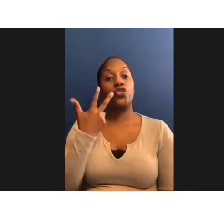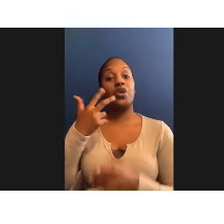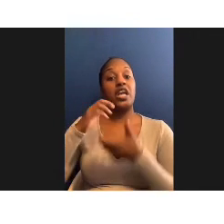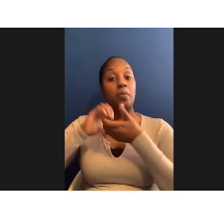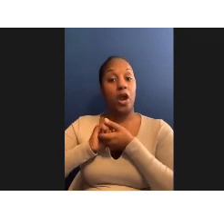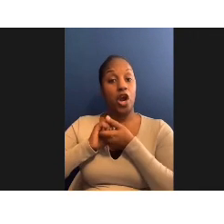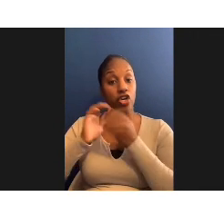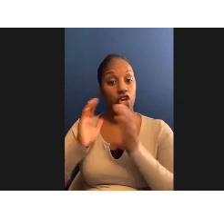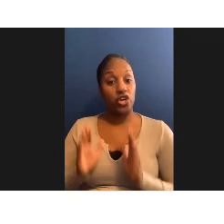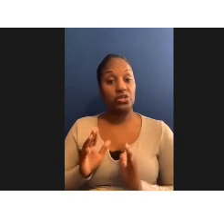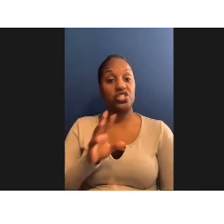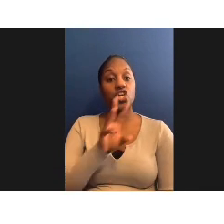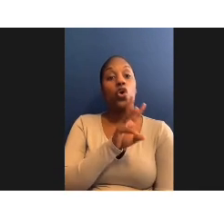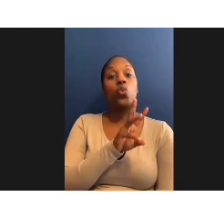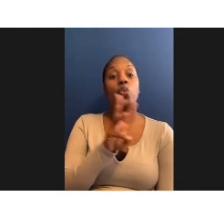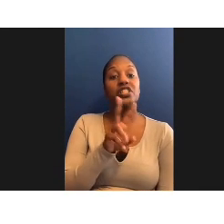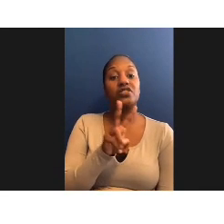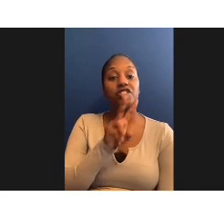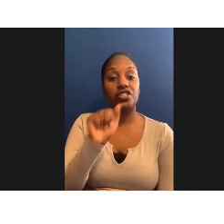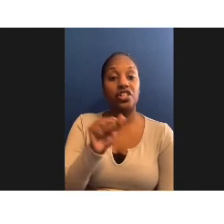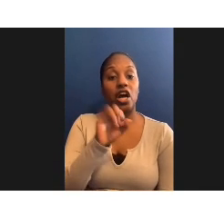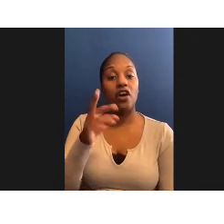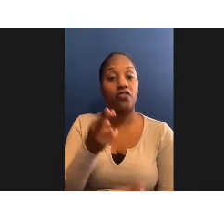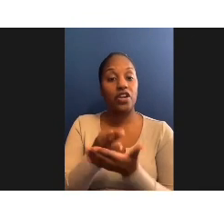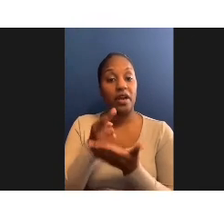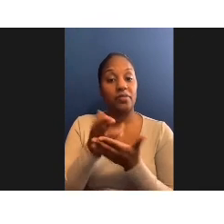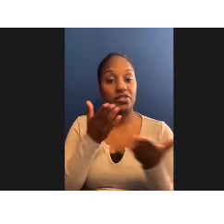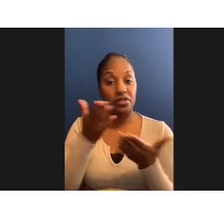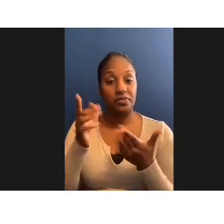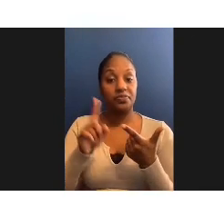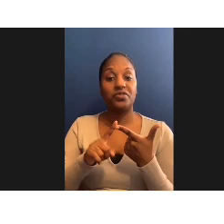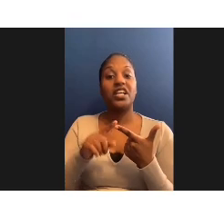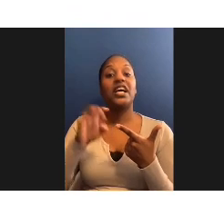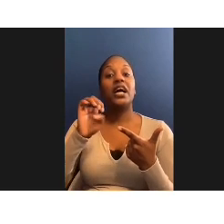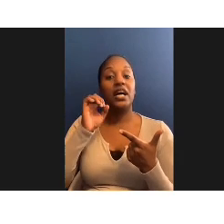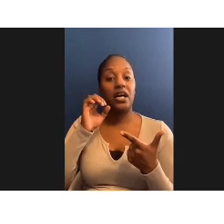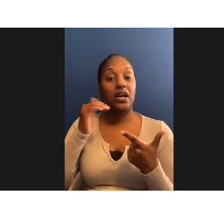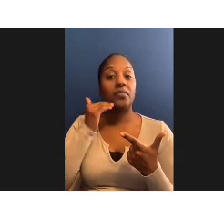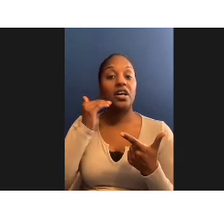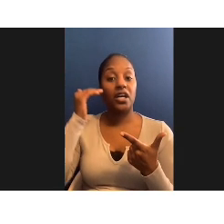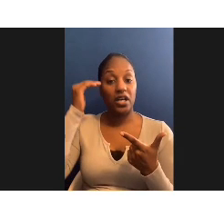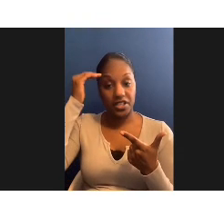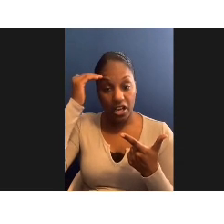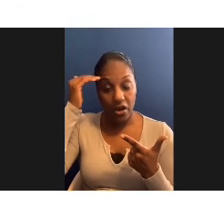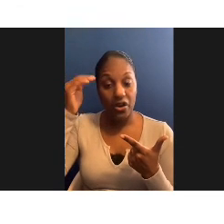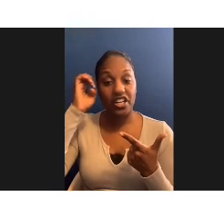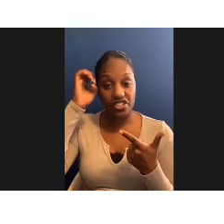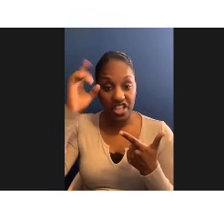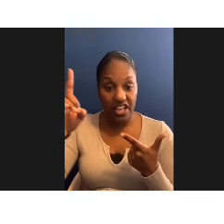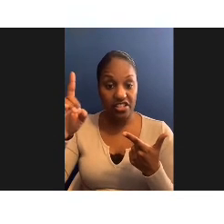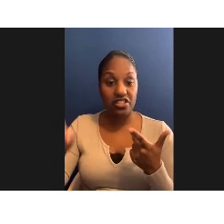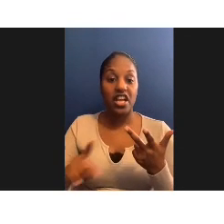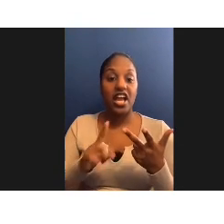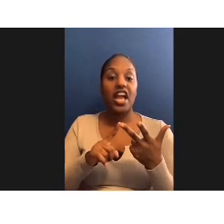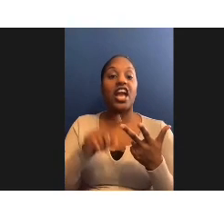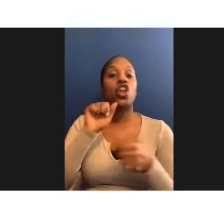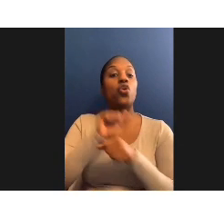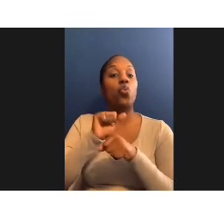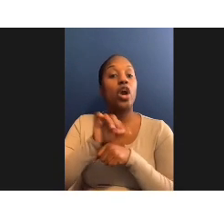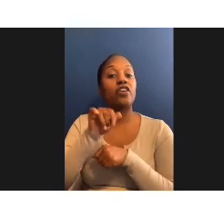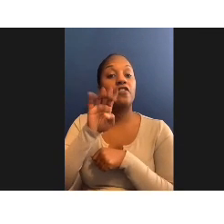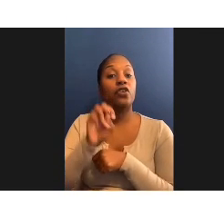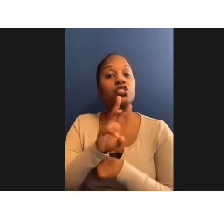West Virginia Division of Rehab Services, West Virginia Adult Education, and Workforce West Virginia. These are